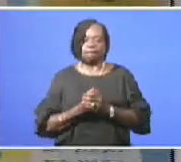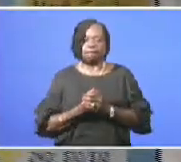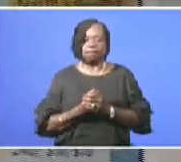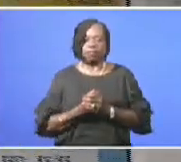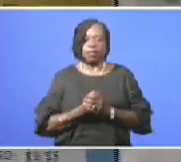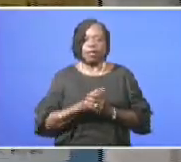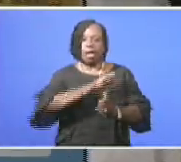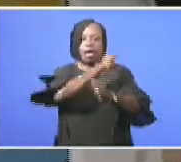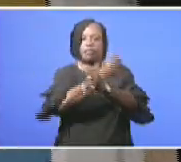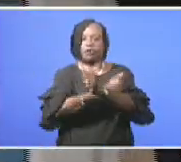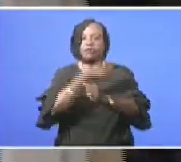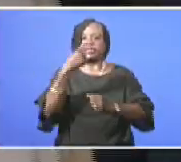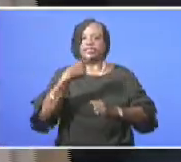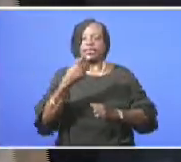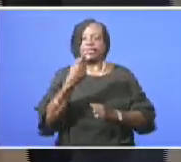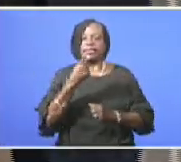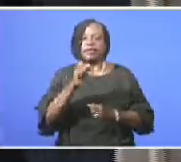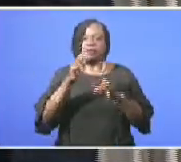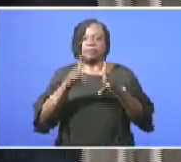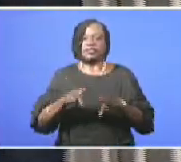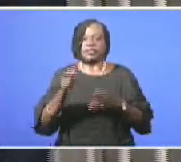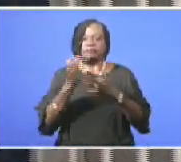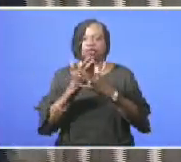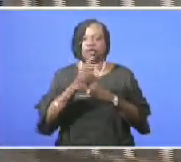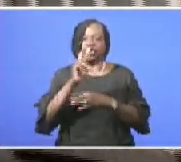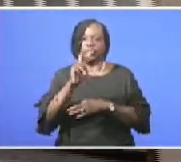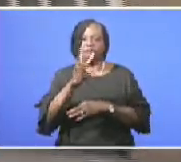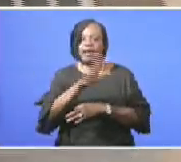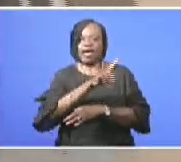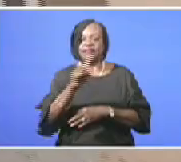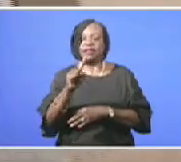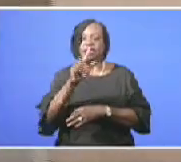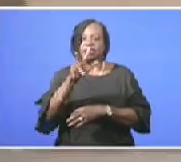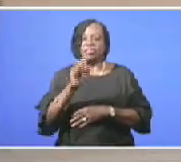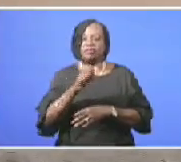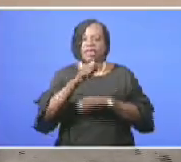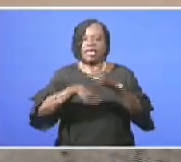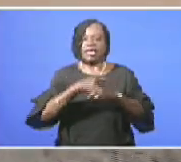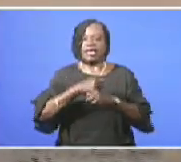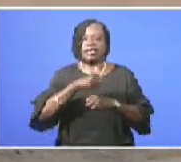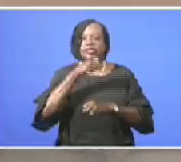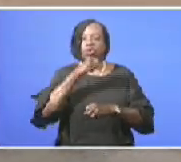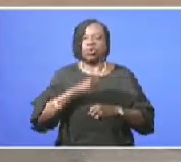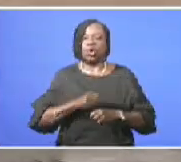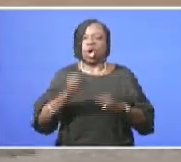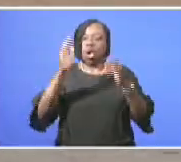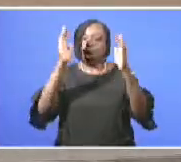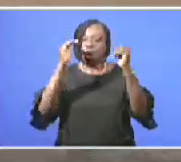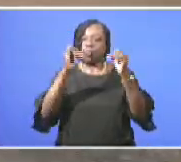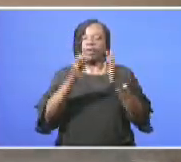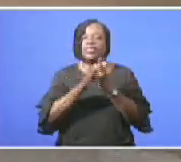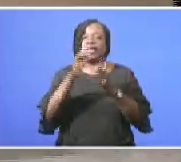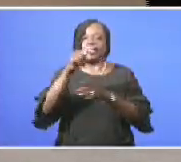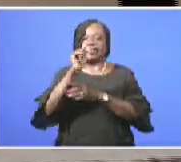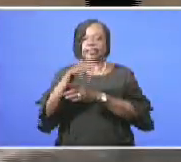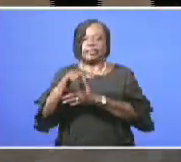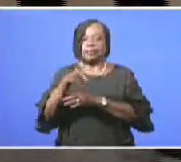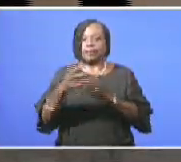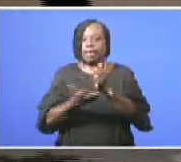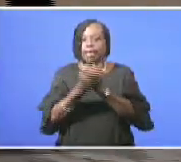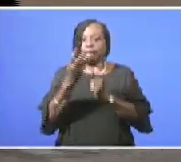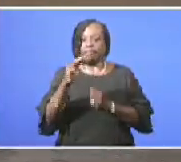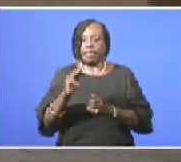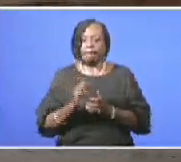Authorities say the victim is believed to be between 25 and 30 years old, and they're hoping a tip will assist them in bringing some closure to this